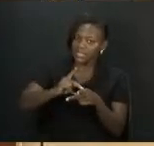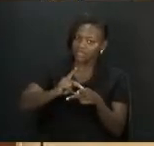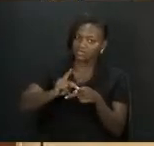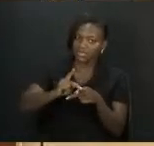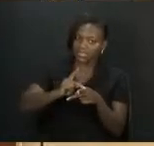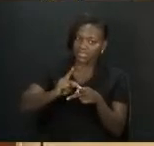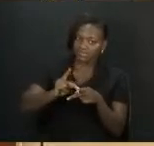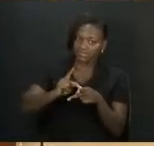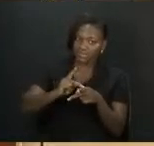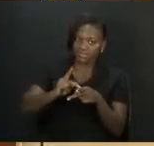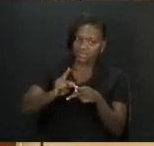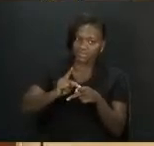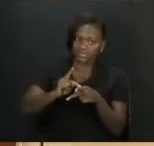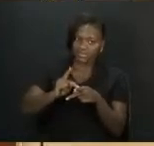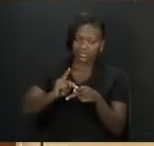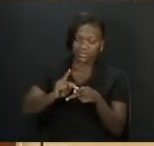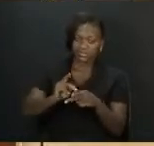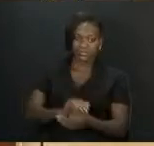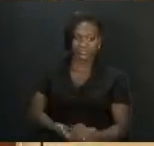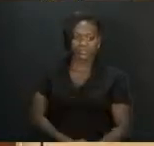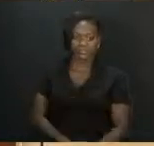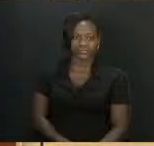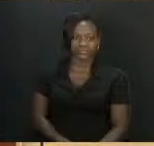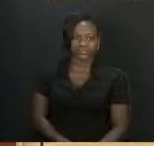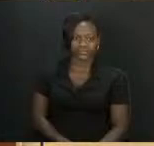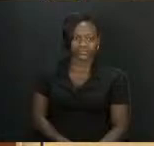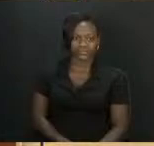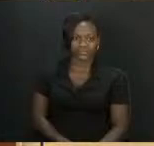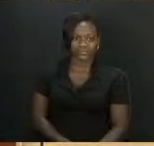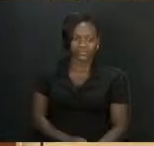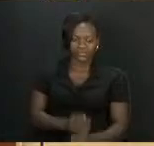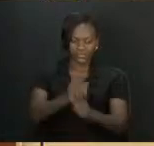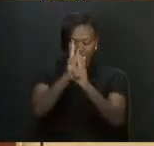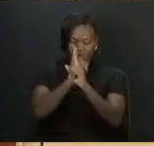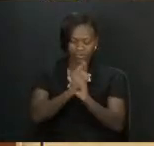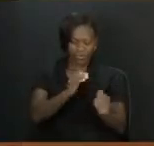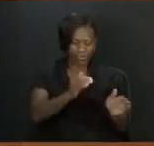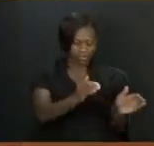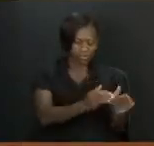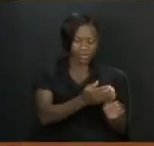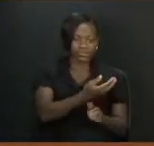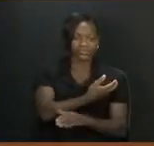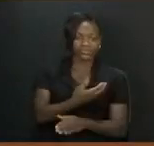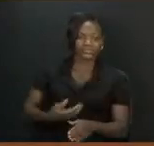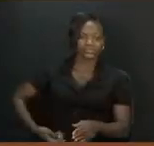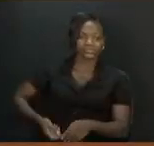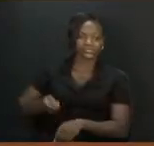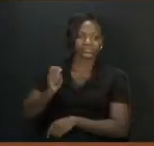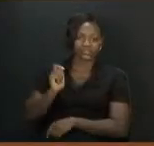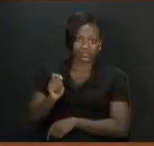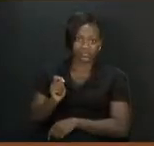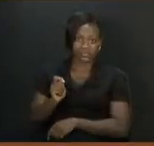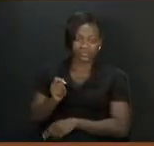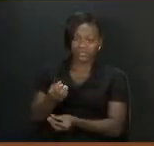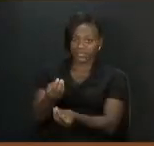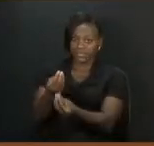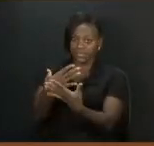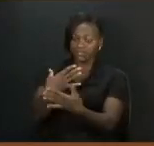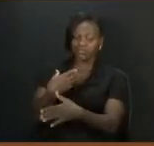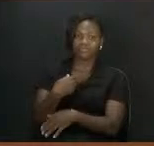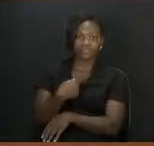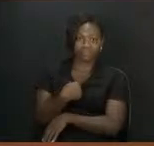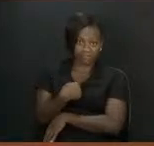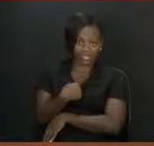matter. Honorable Minority Chief Whip, I am reliably informed